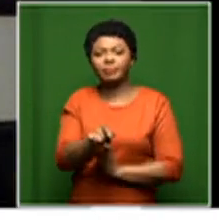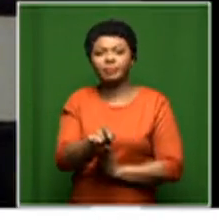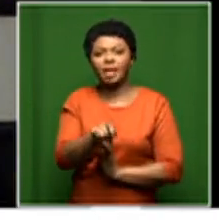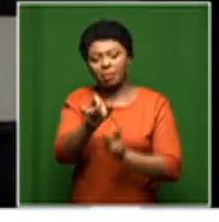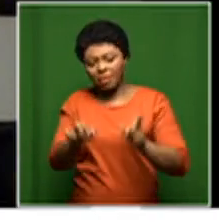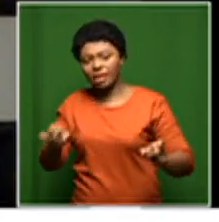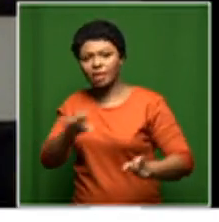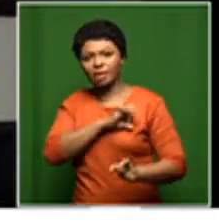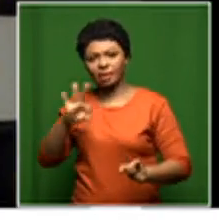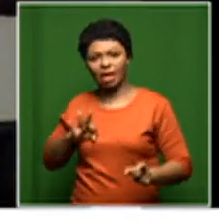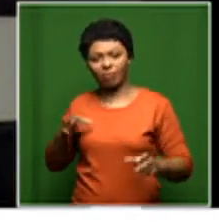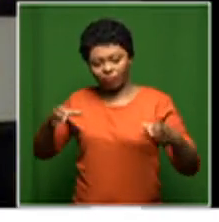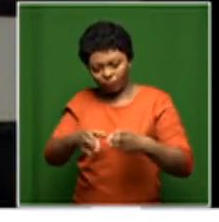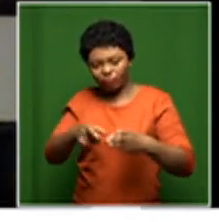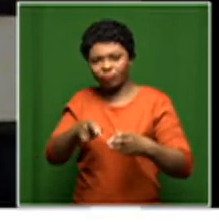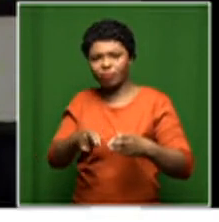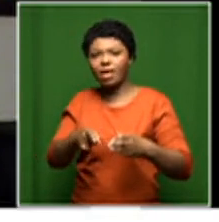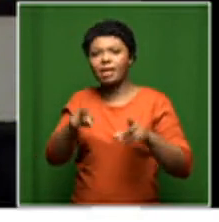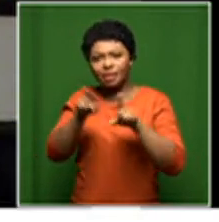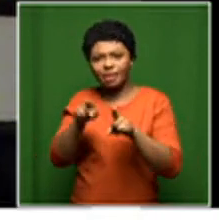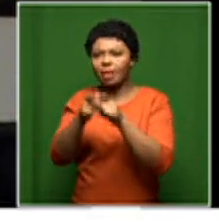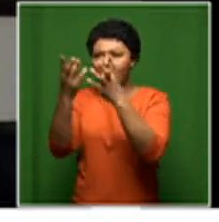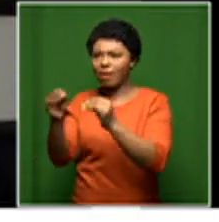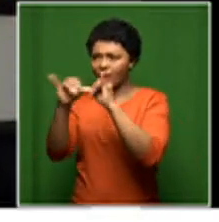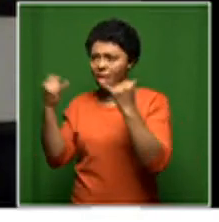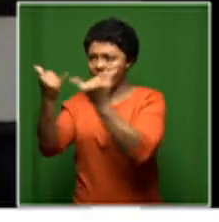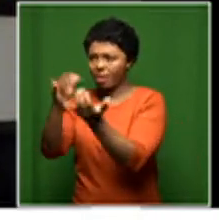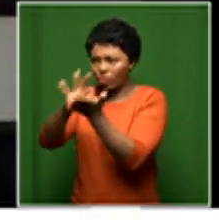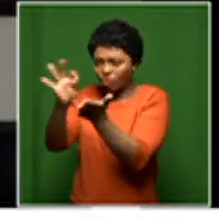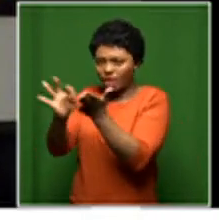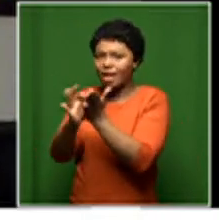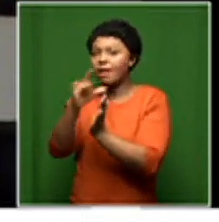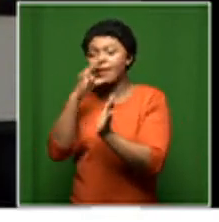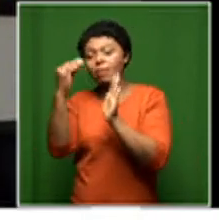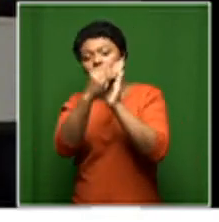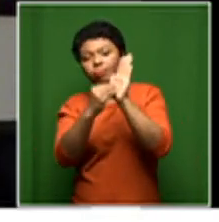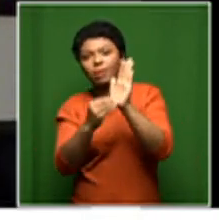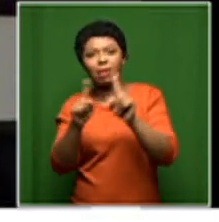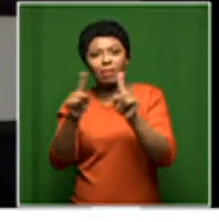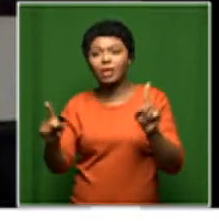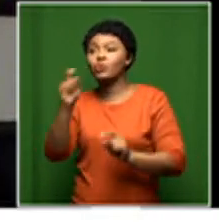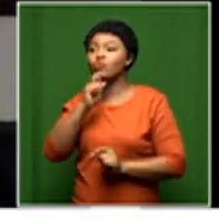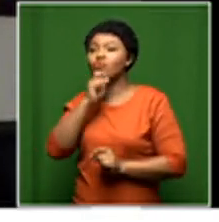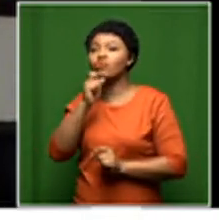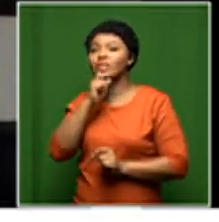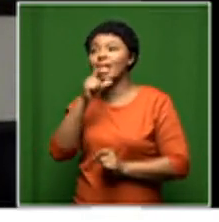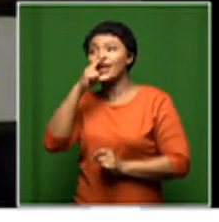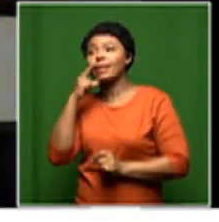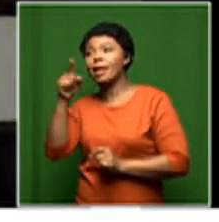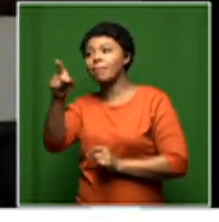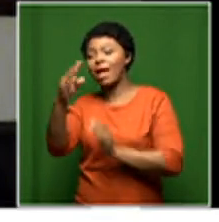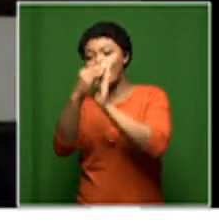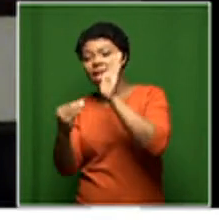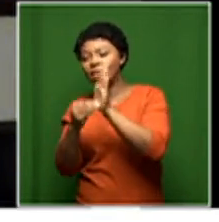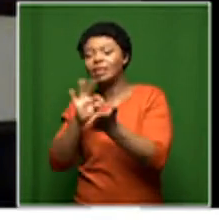that they also have a panel of cleaning companies on their list. They didn't use any of those companies. These